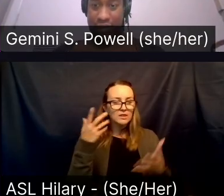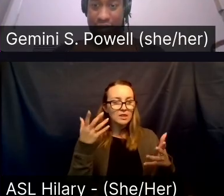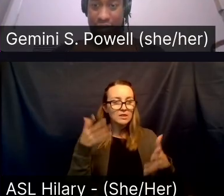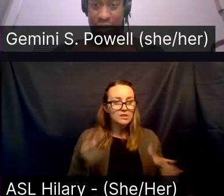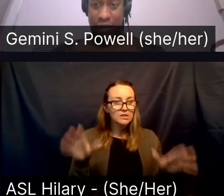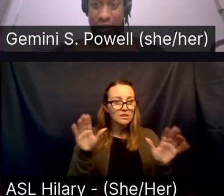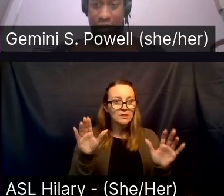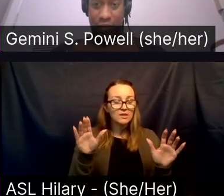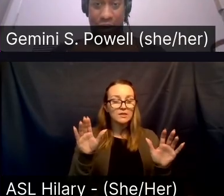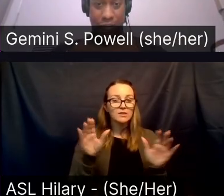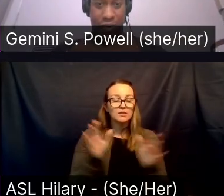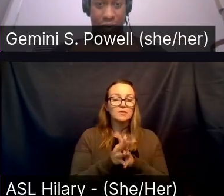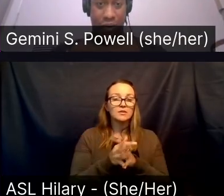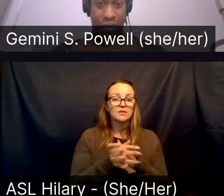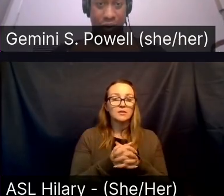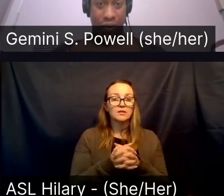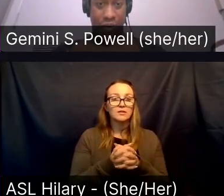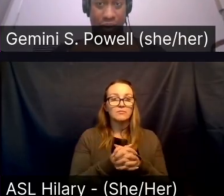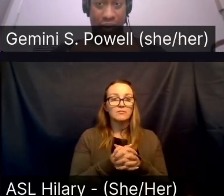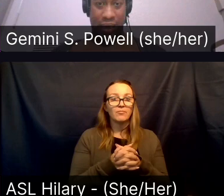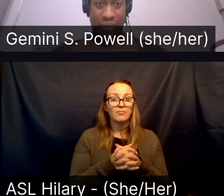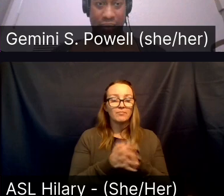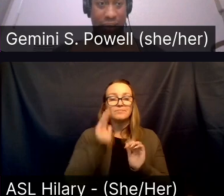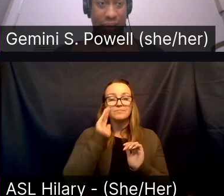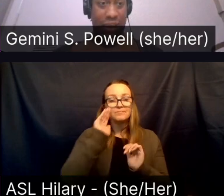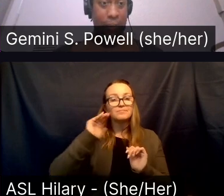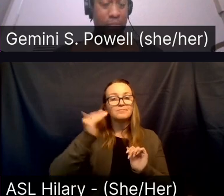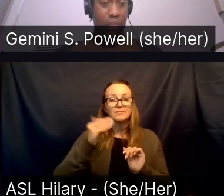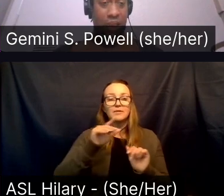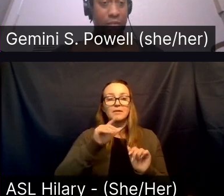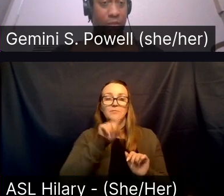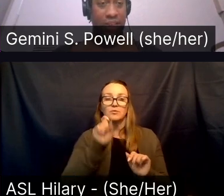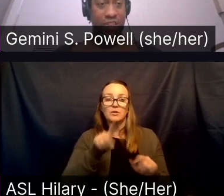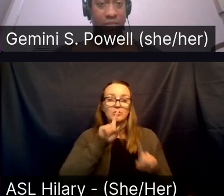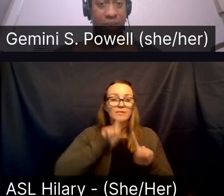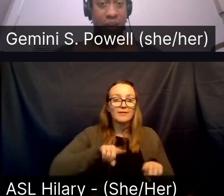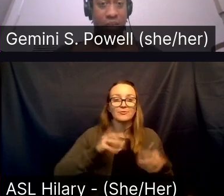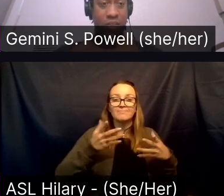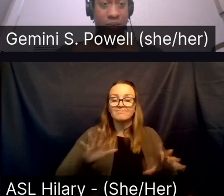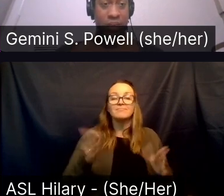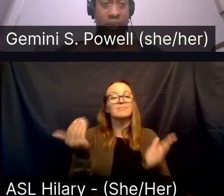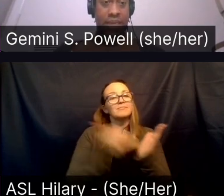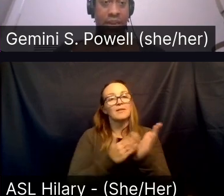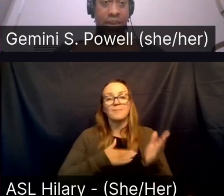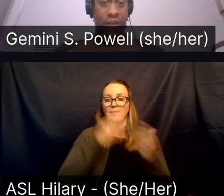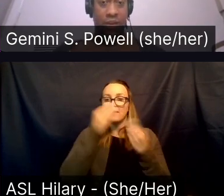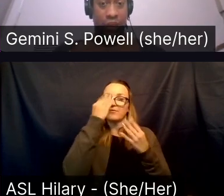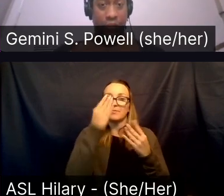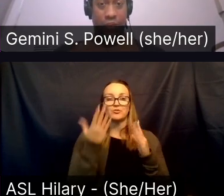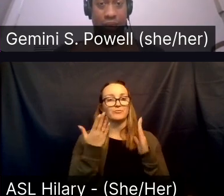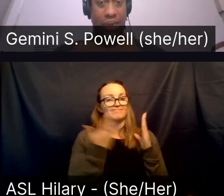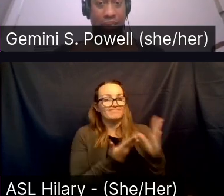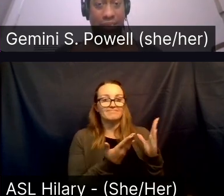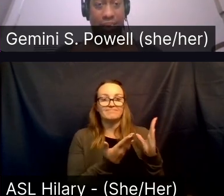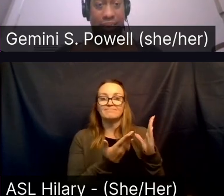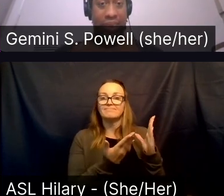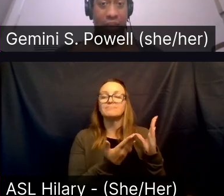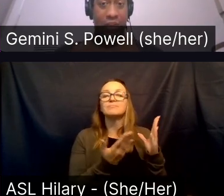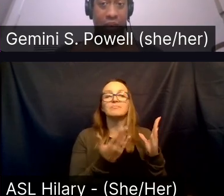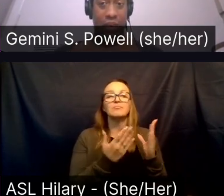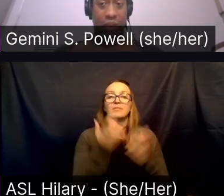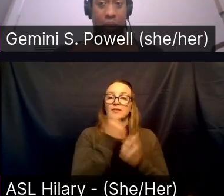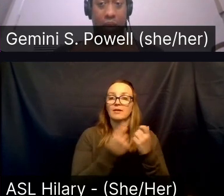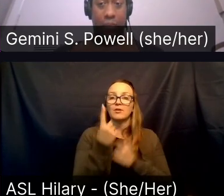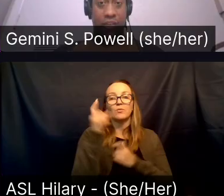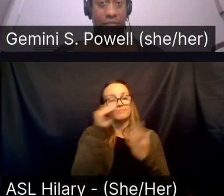that is a wrap on Q&As. Again, my information's right on the screen here for anybody to take